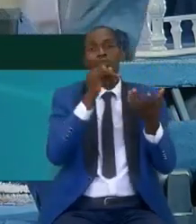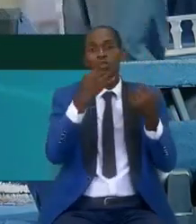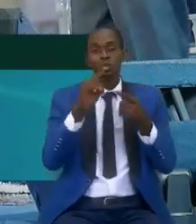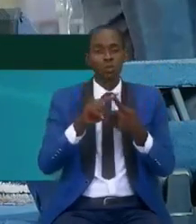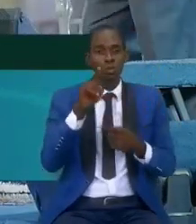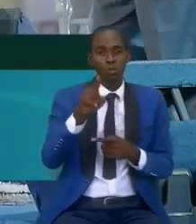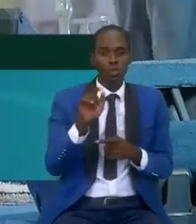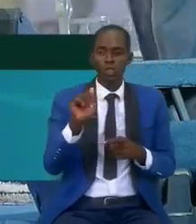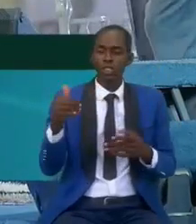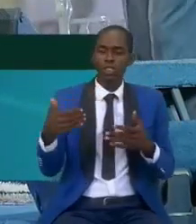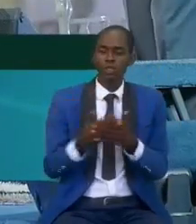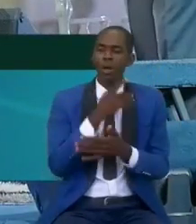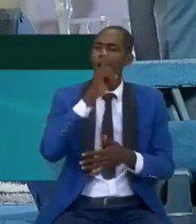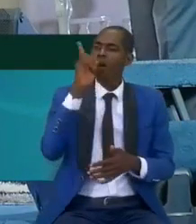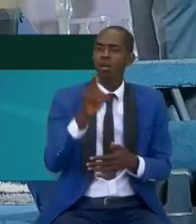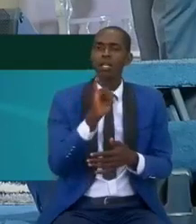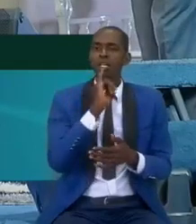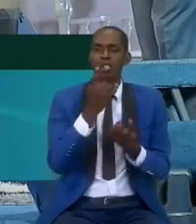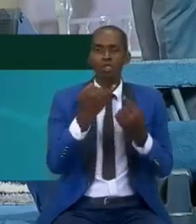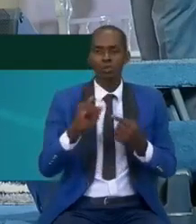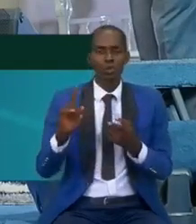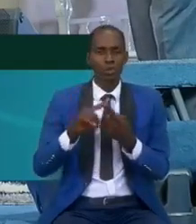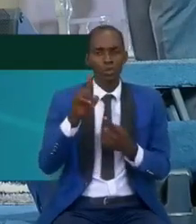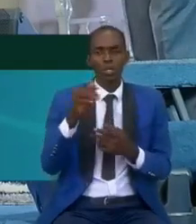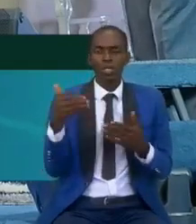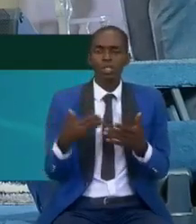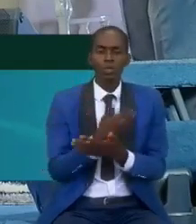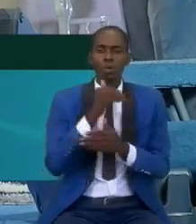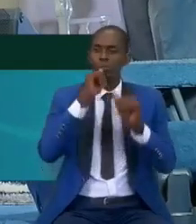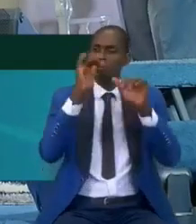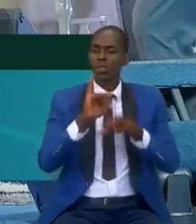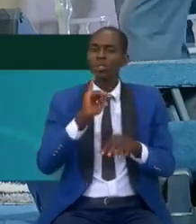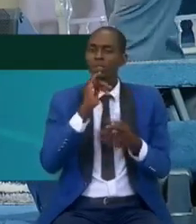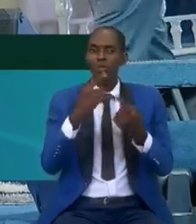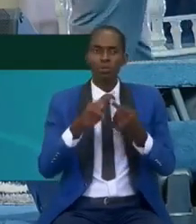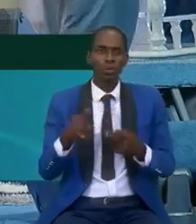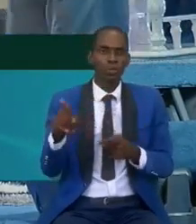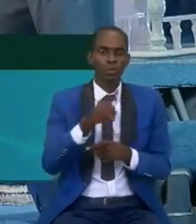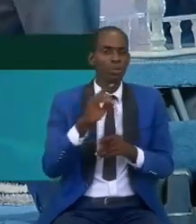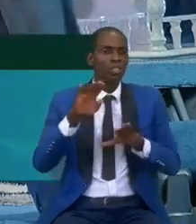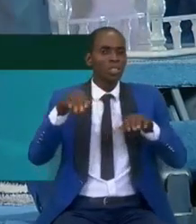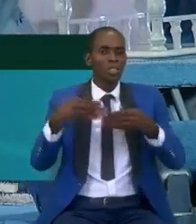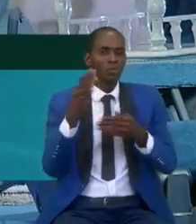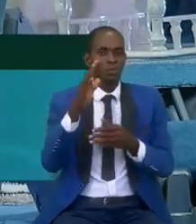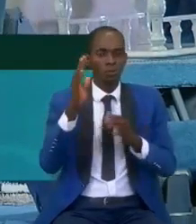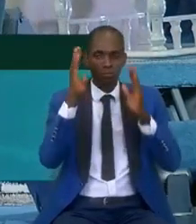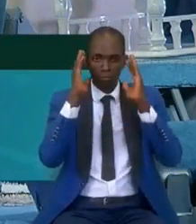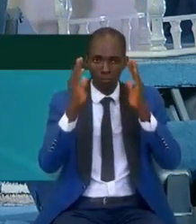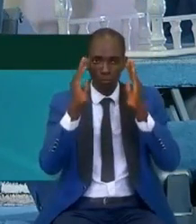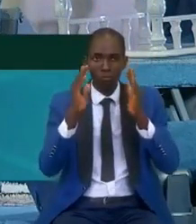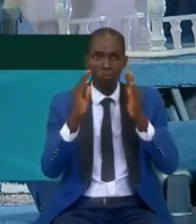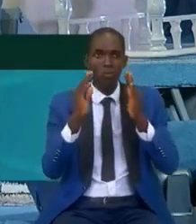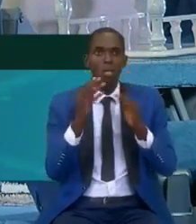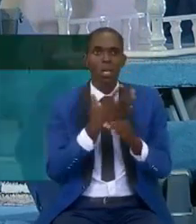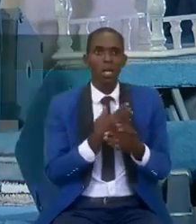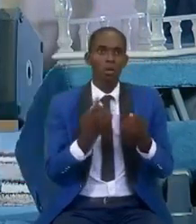you. Incline your ear and come unto me. Incline your ear and